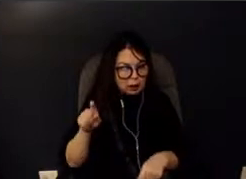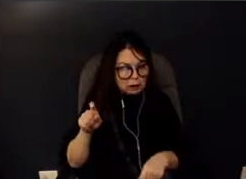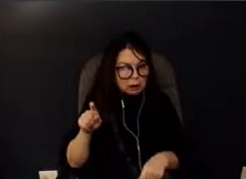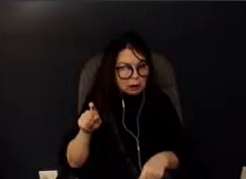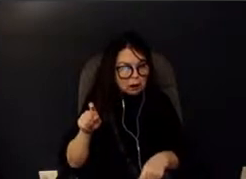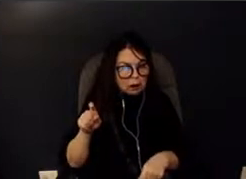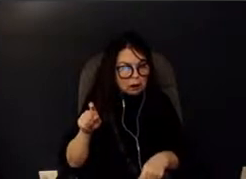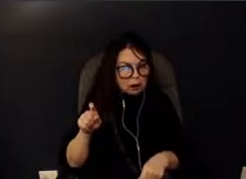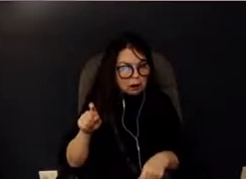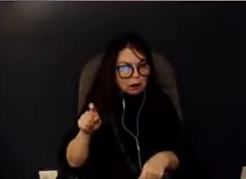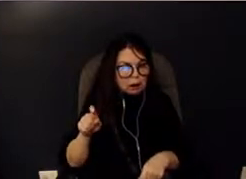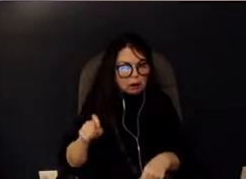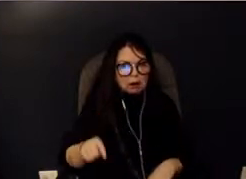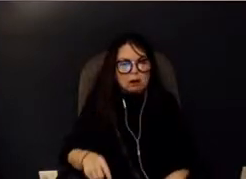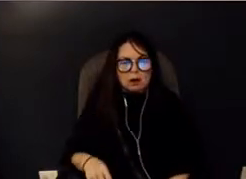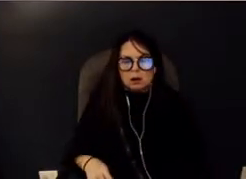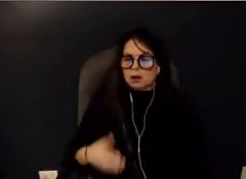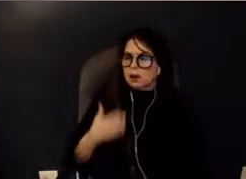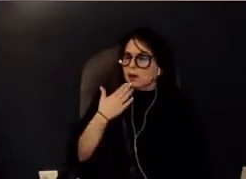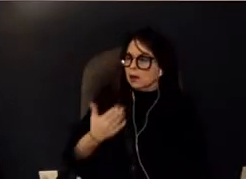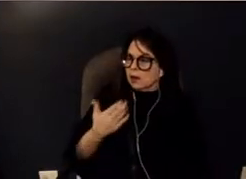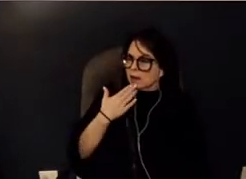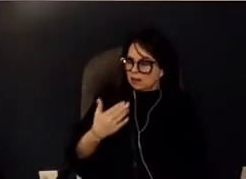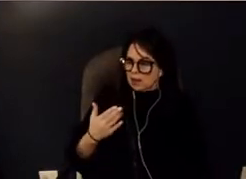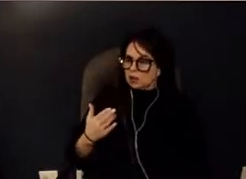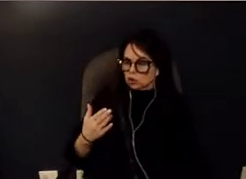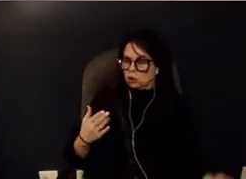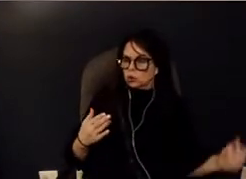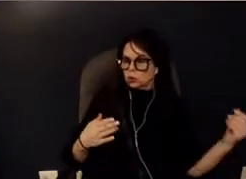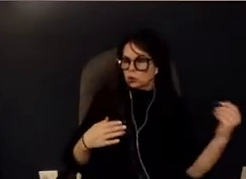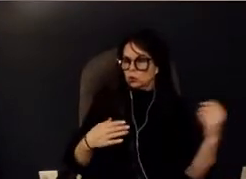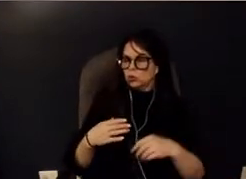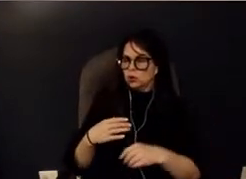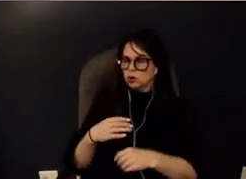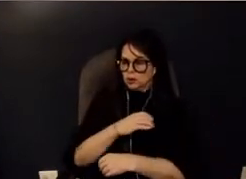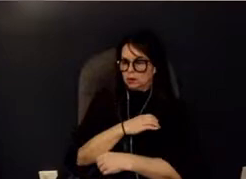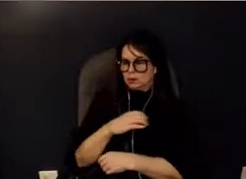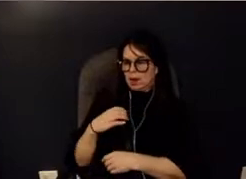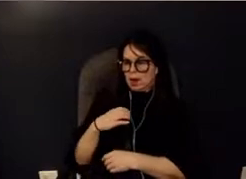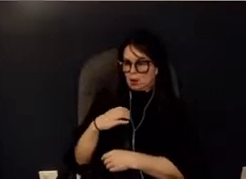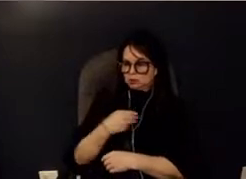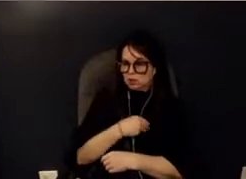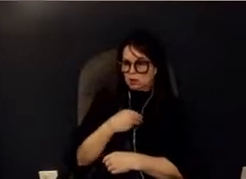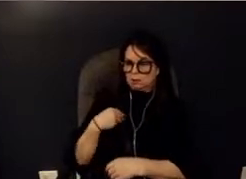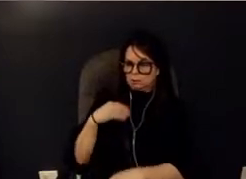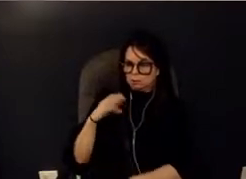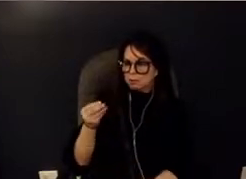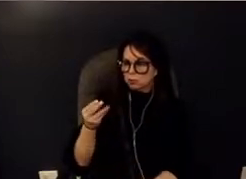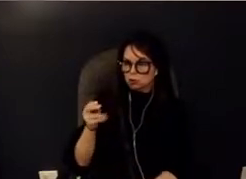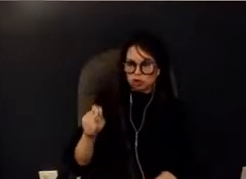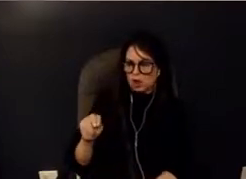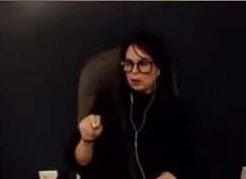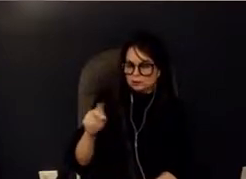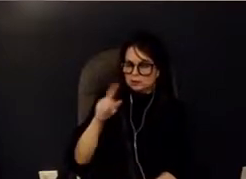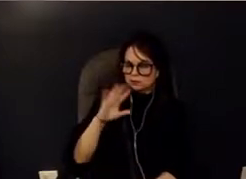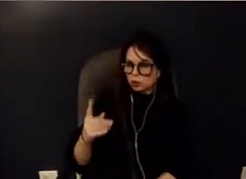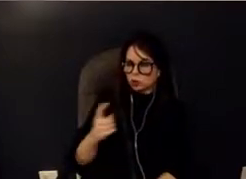Thank you, Councilmember Johnson, for the question. No, I do not believe that this